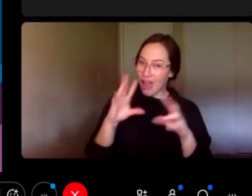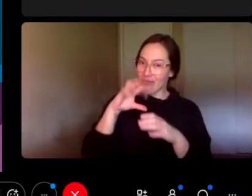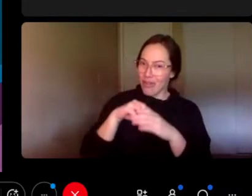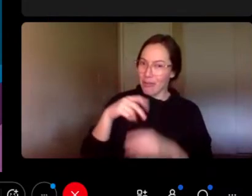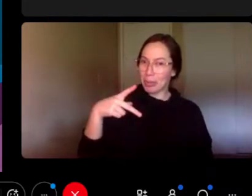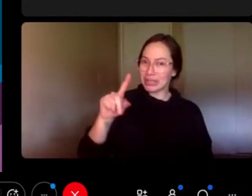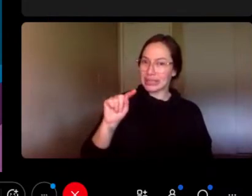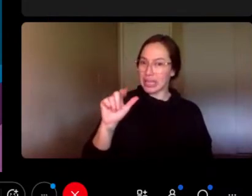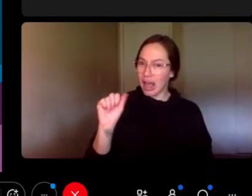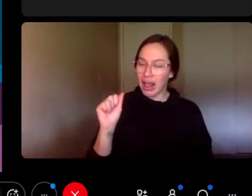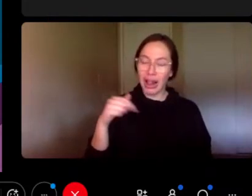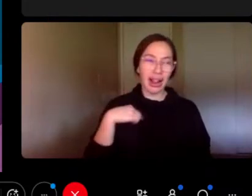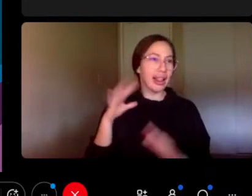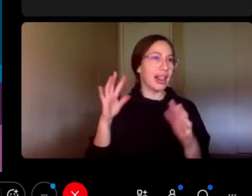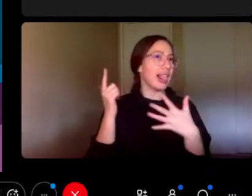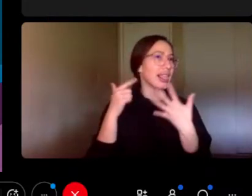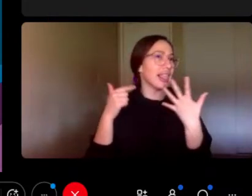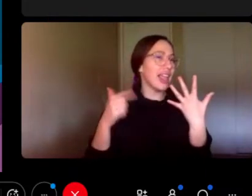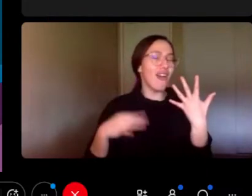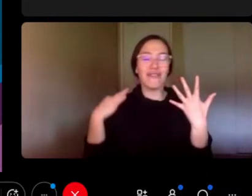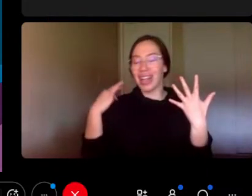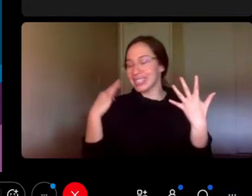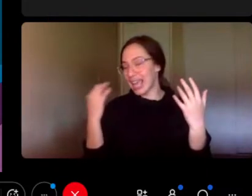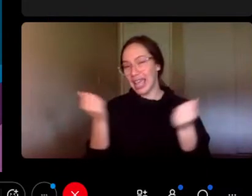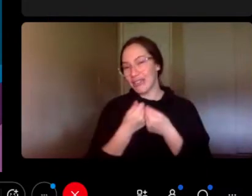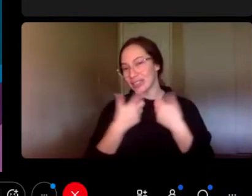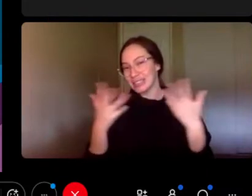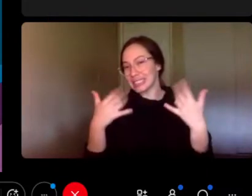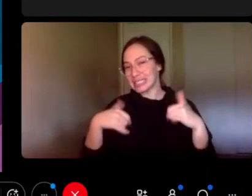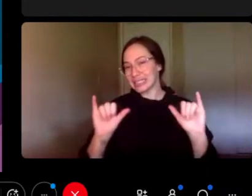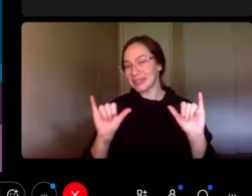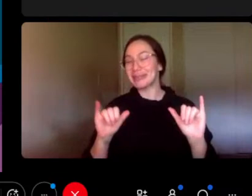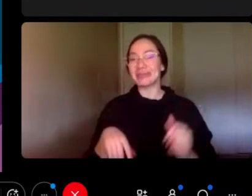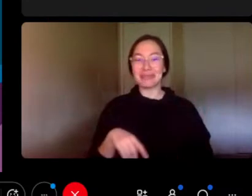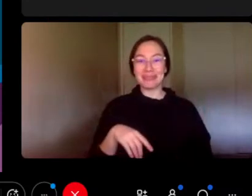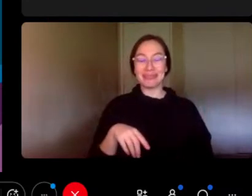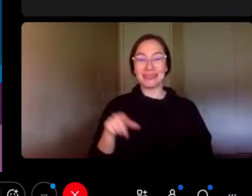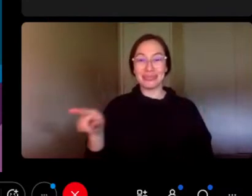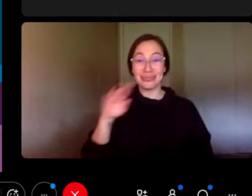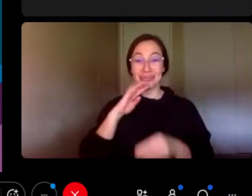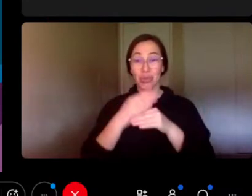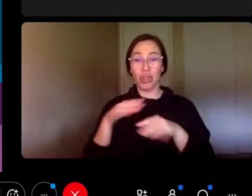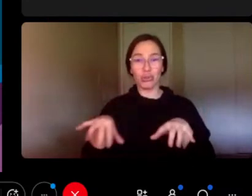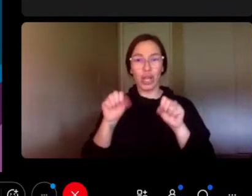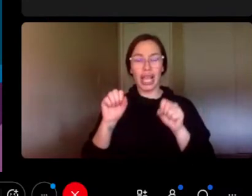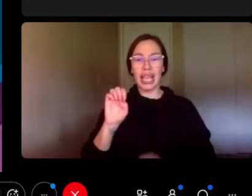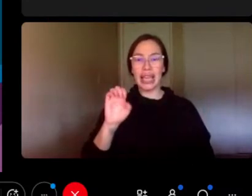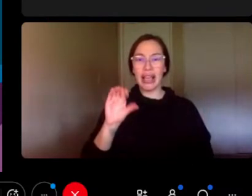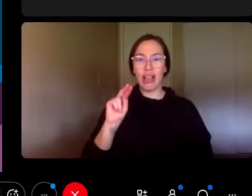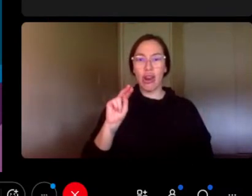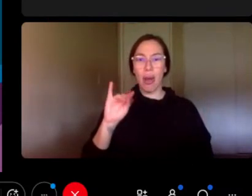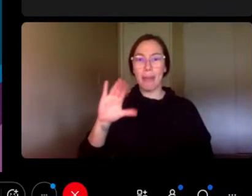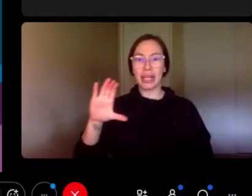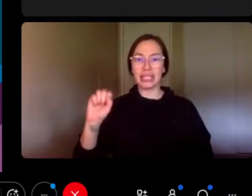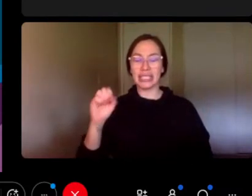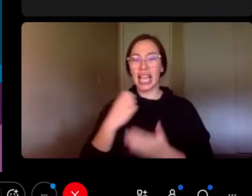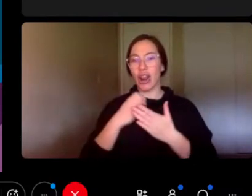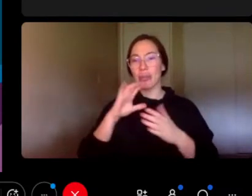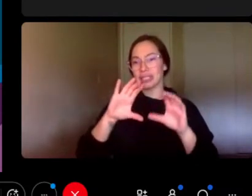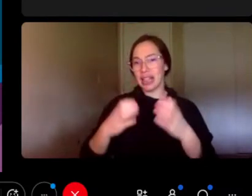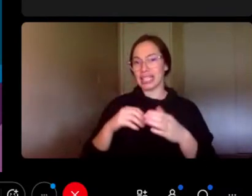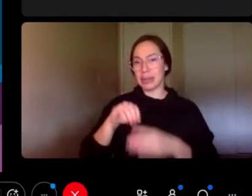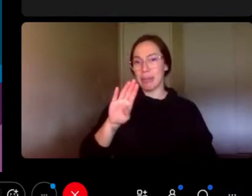PTA and doing all the things and volunteering. And she was taking an economics class at Bloomington High